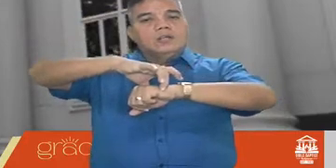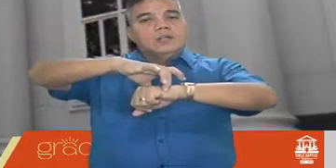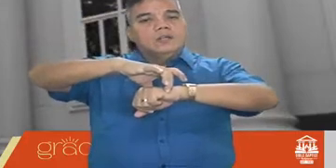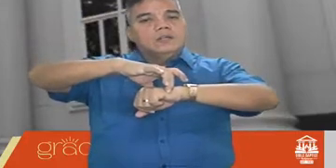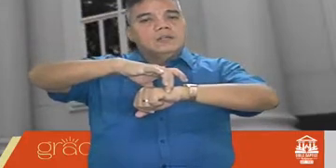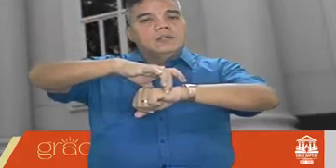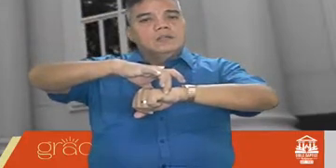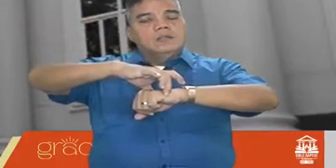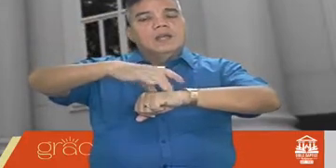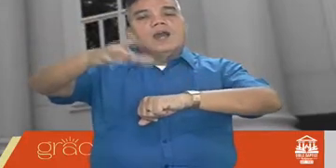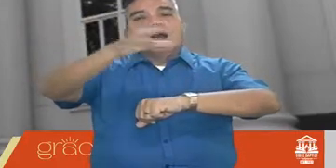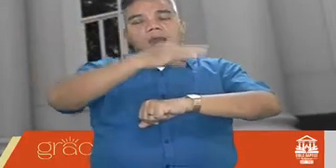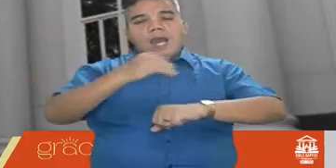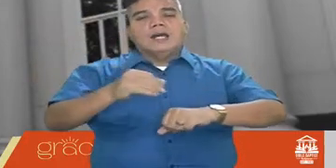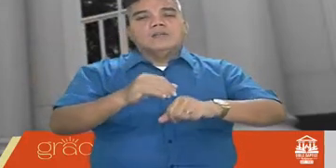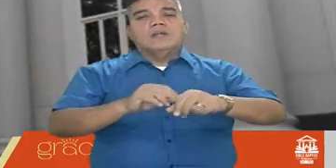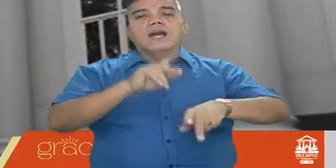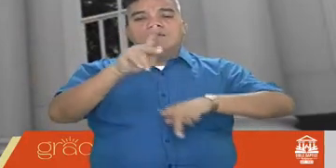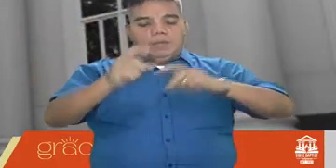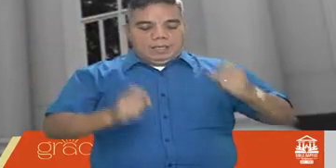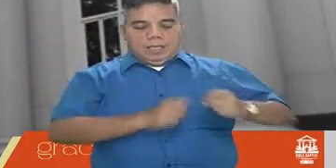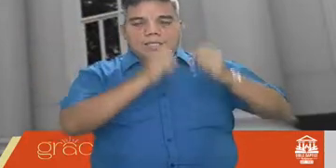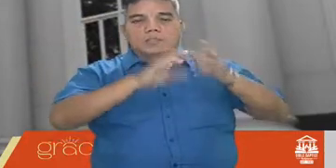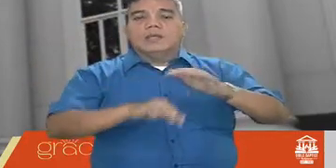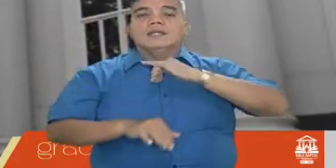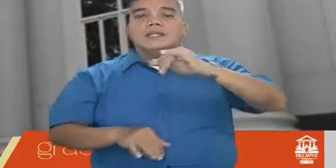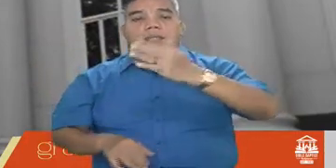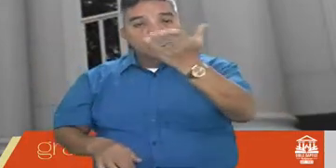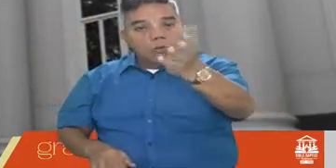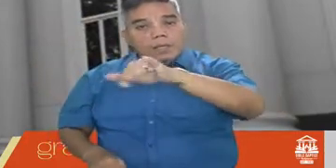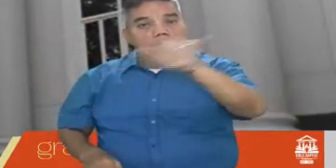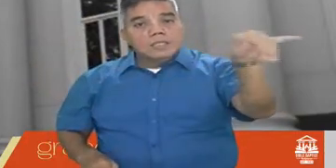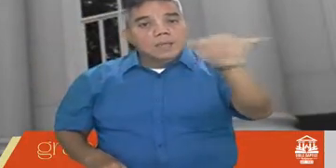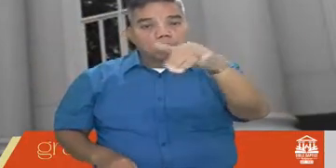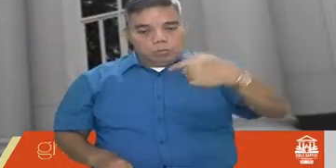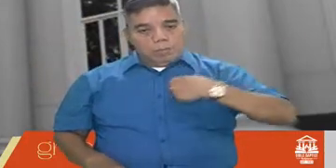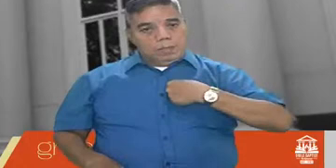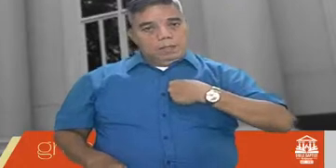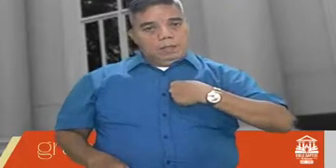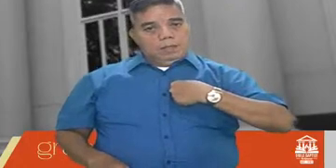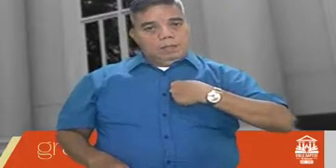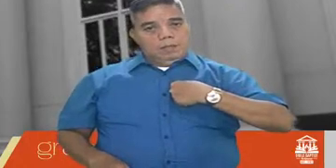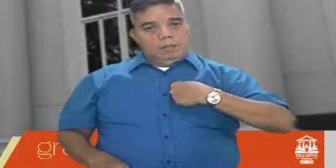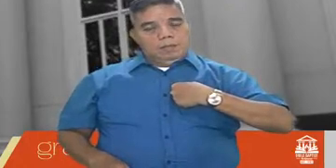dinhi. Aron ang mga makasala kasama kanimo ug sama kanako